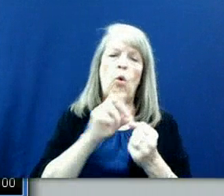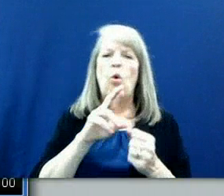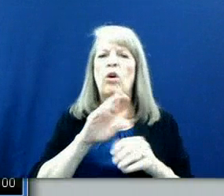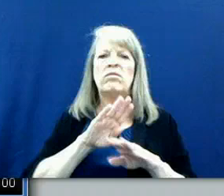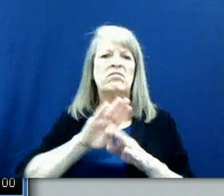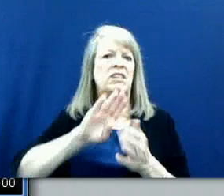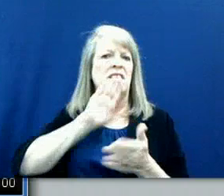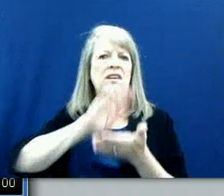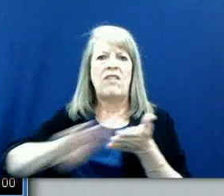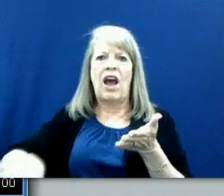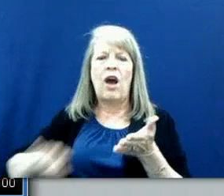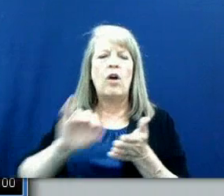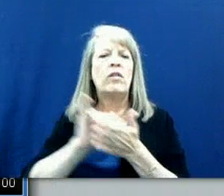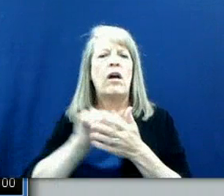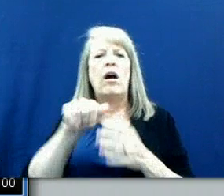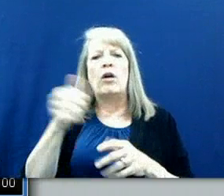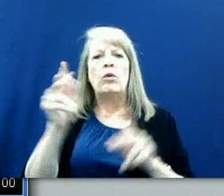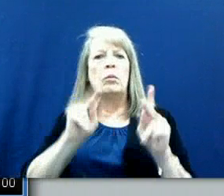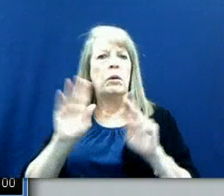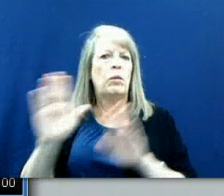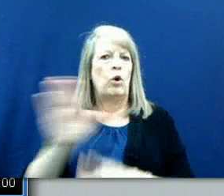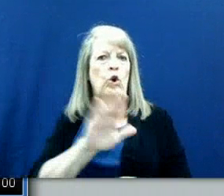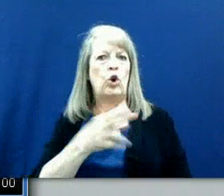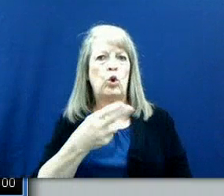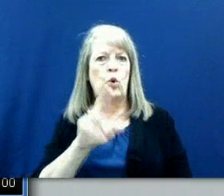other people.